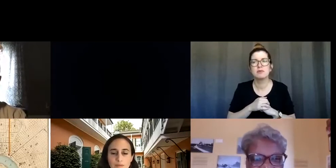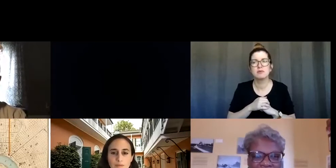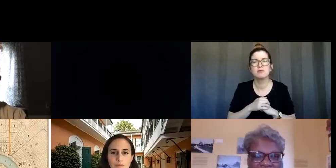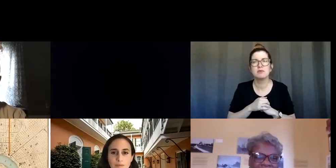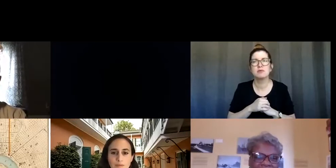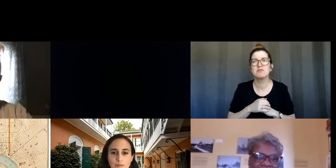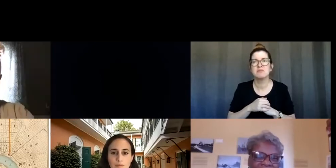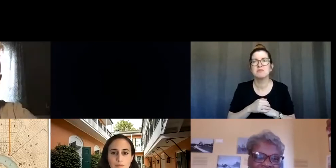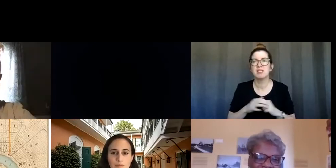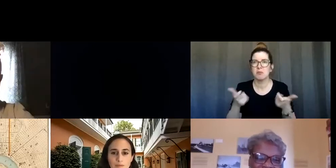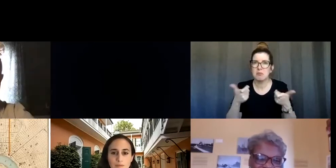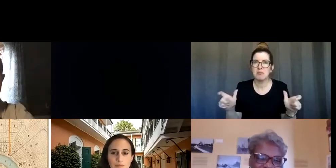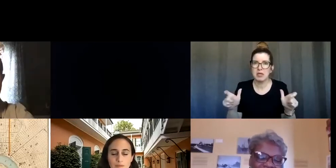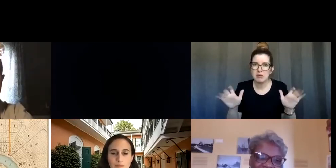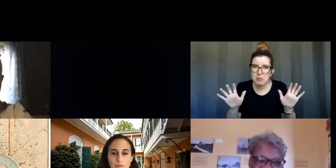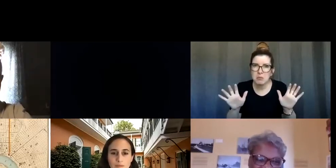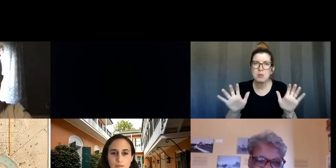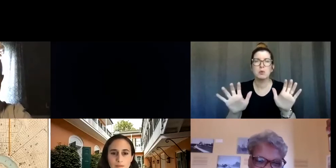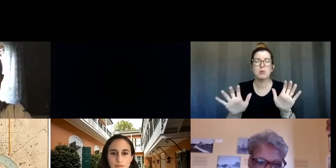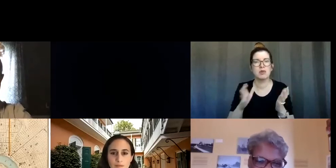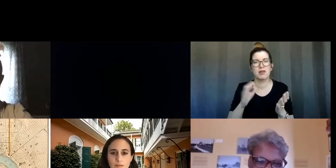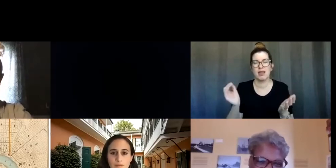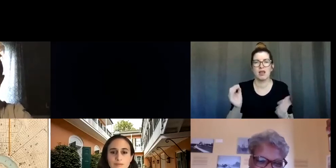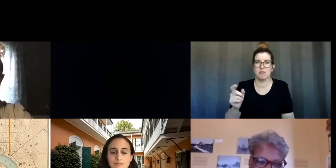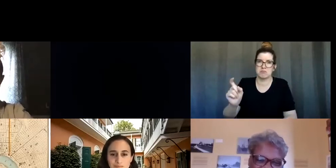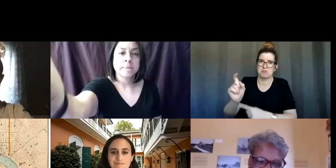movement, and it was a must that we do it.